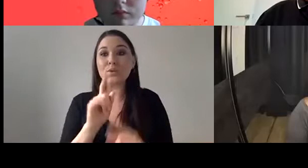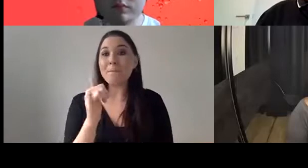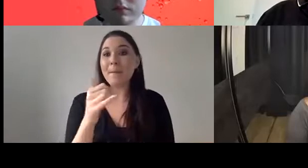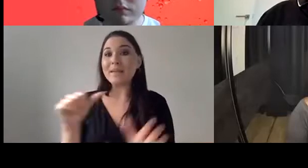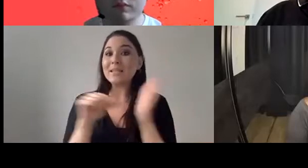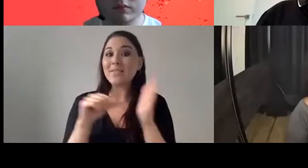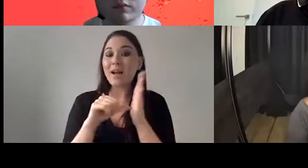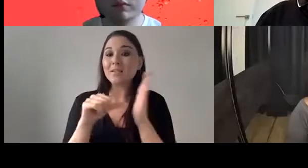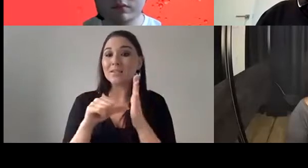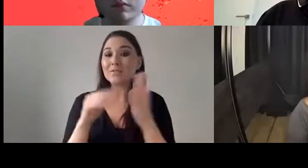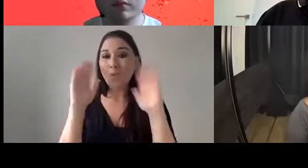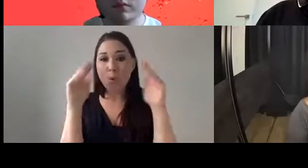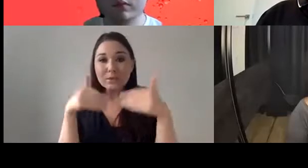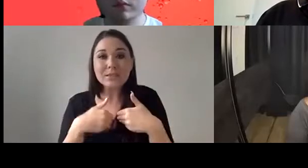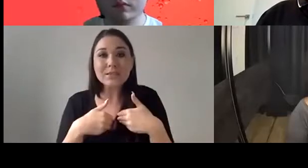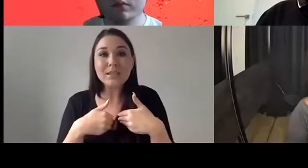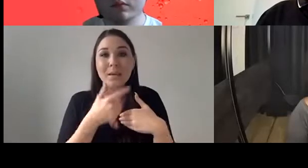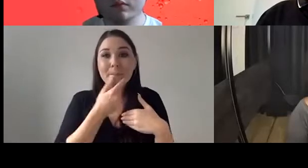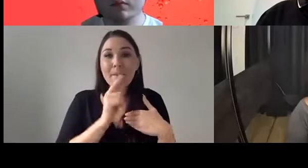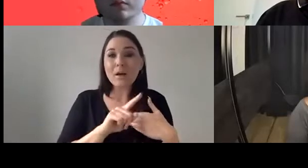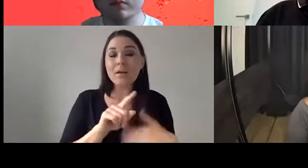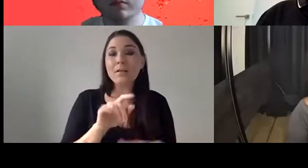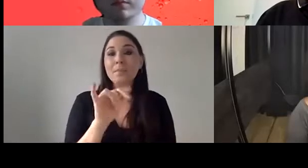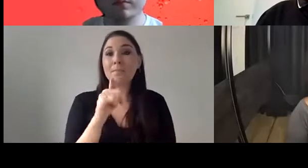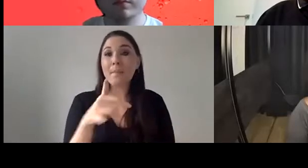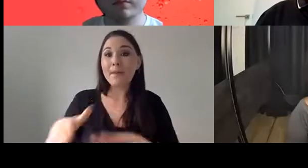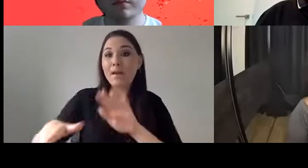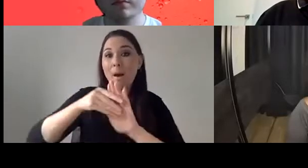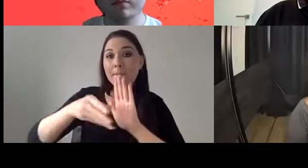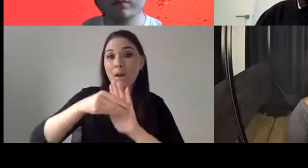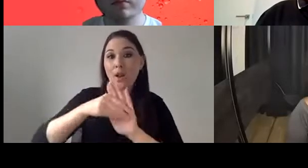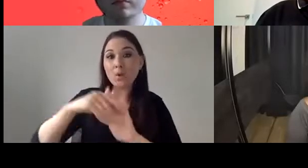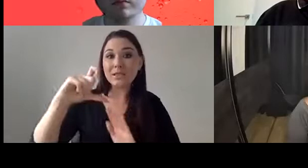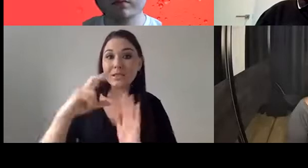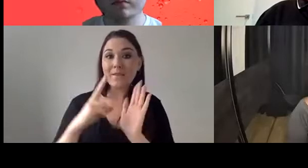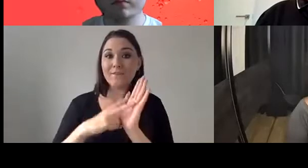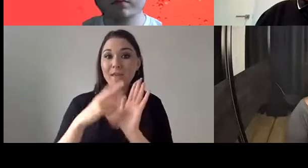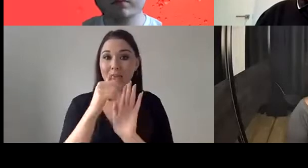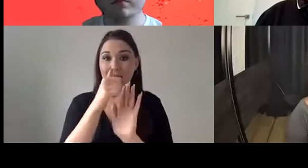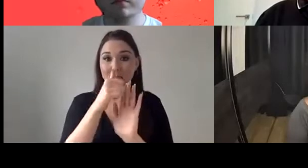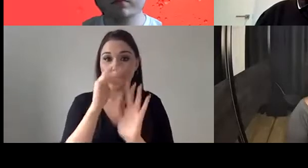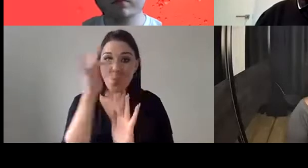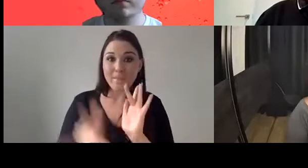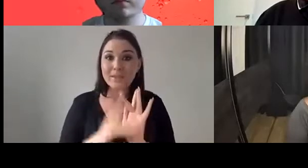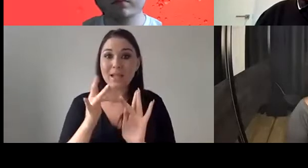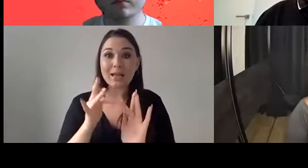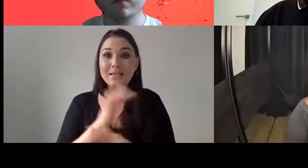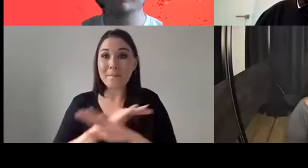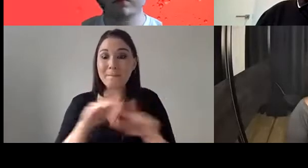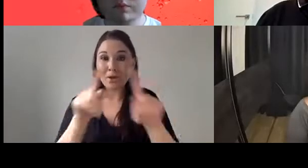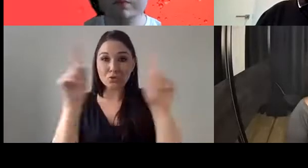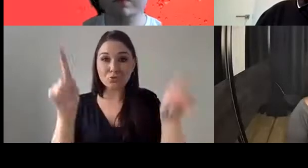instance. If people have to upload a CV to your website, but your website doesn't work with screen